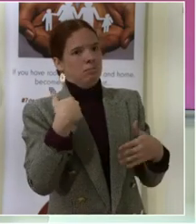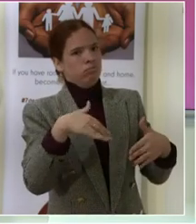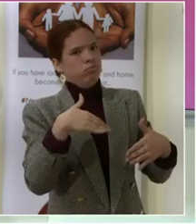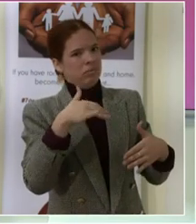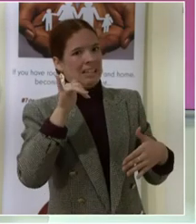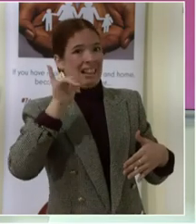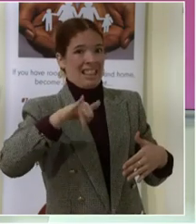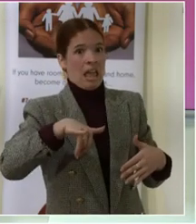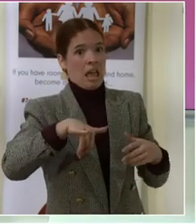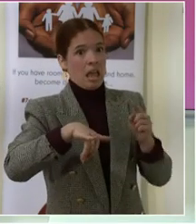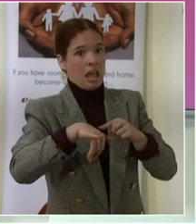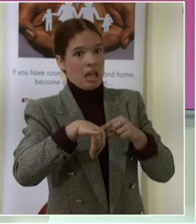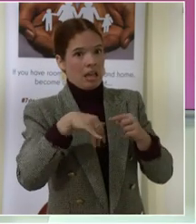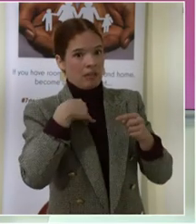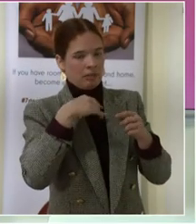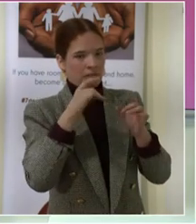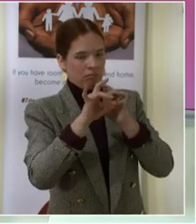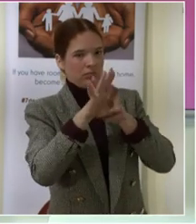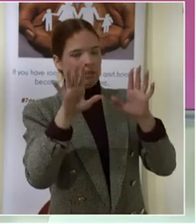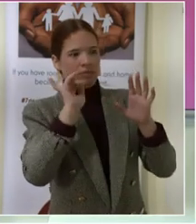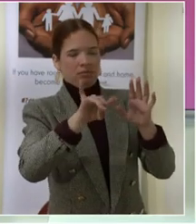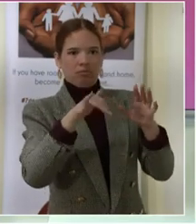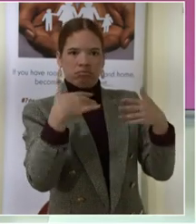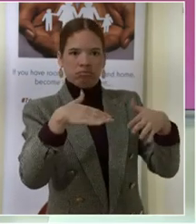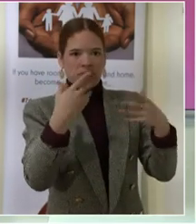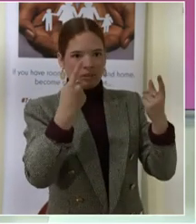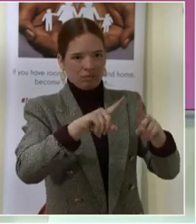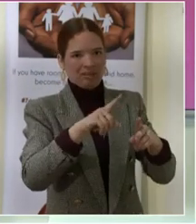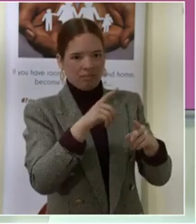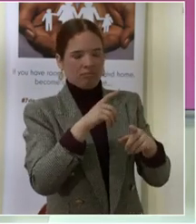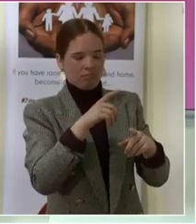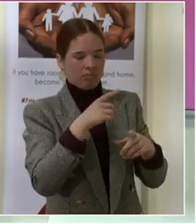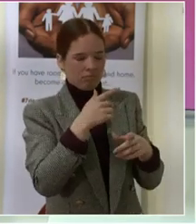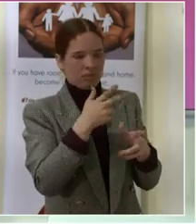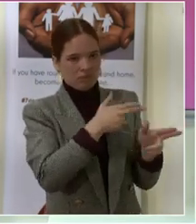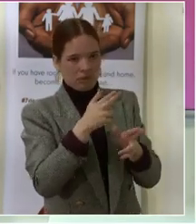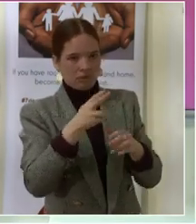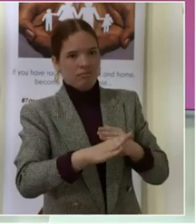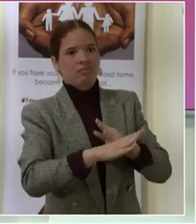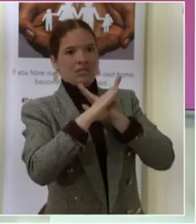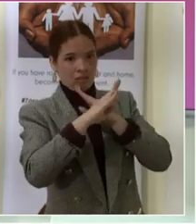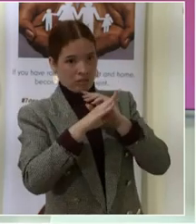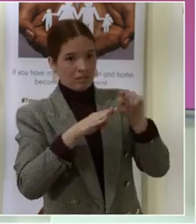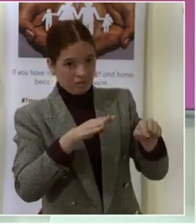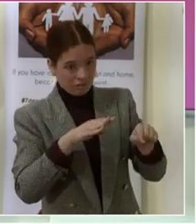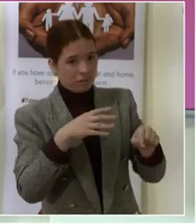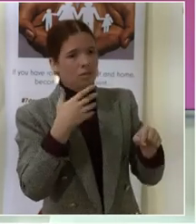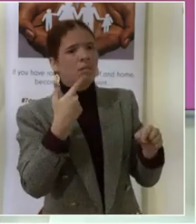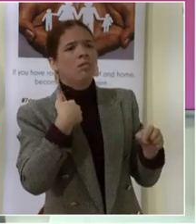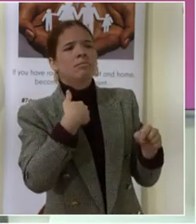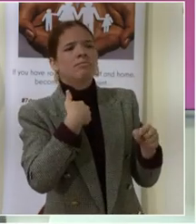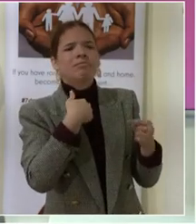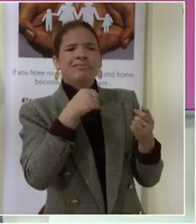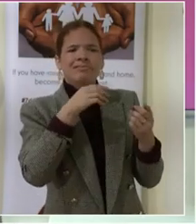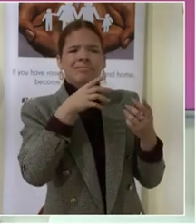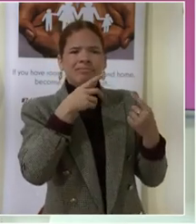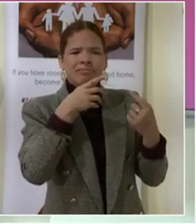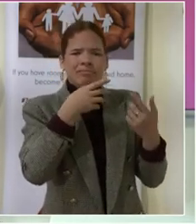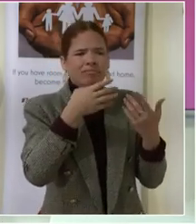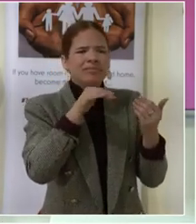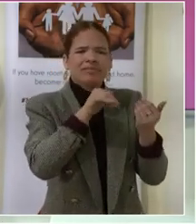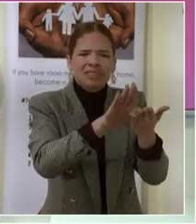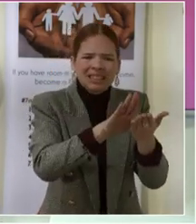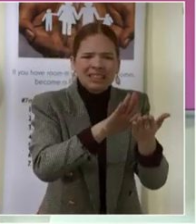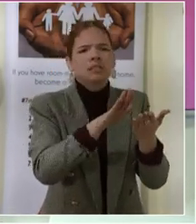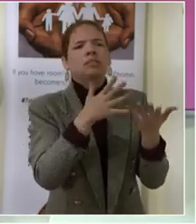entrance into this violence interruption work. And our approach has been to work with trusted community organizations to